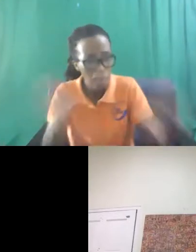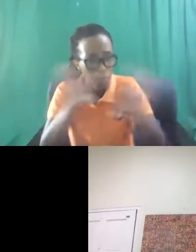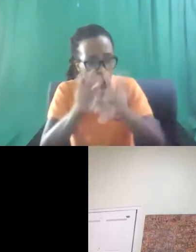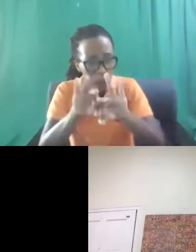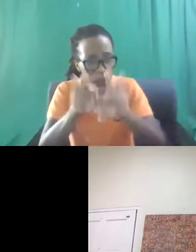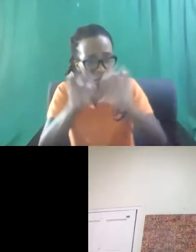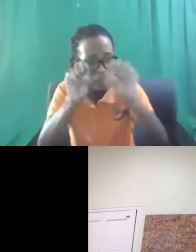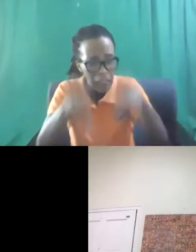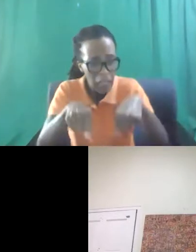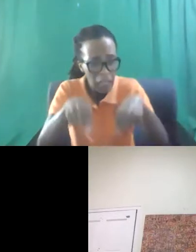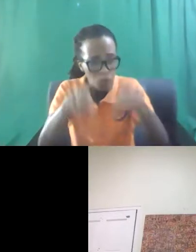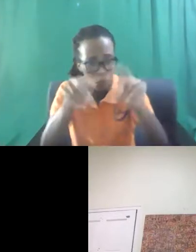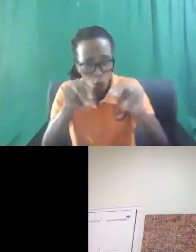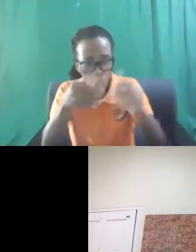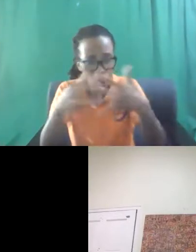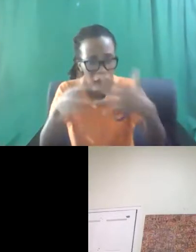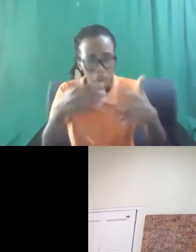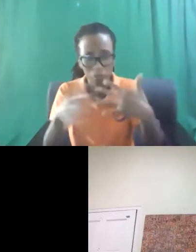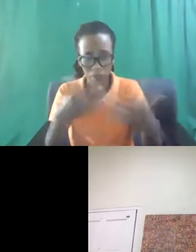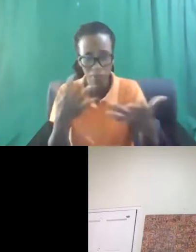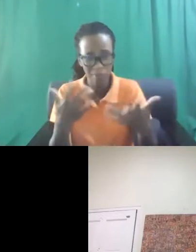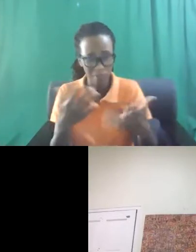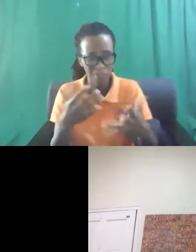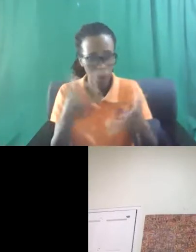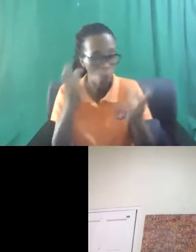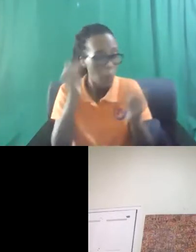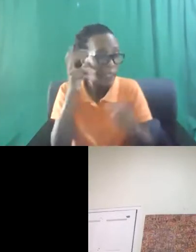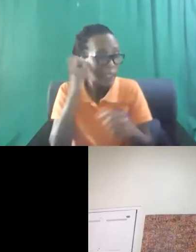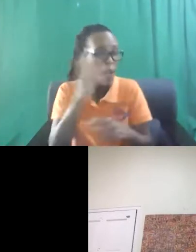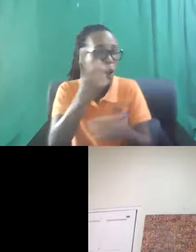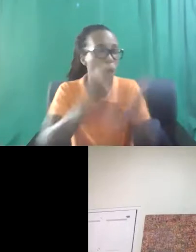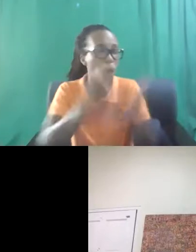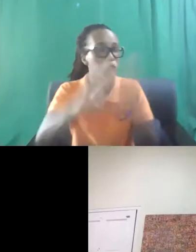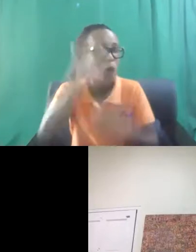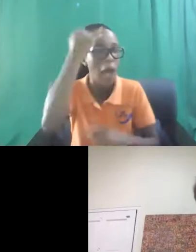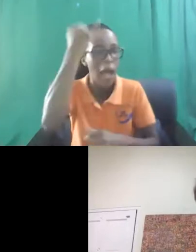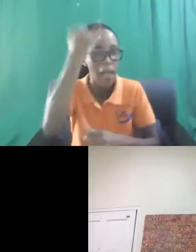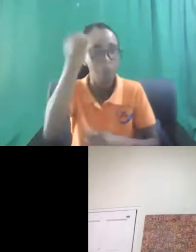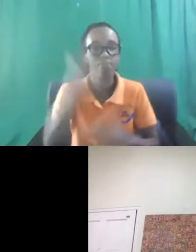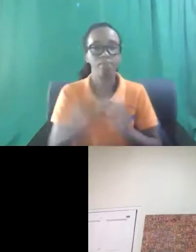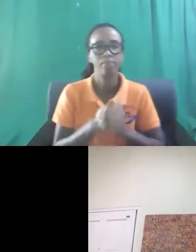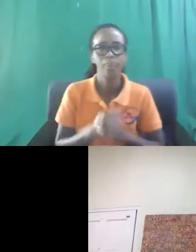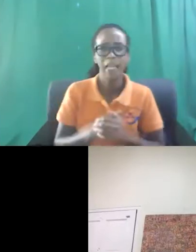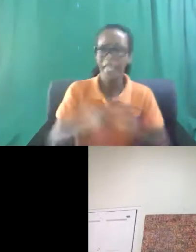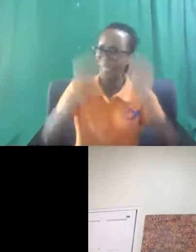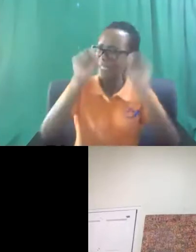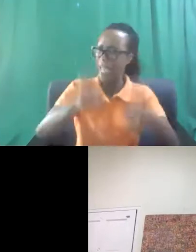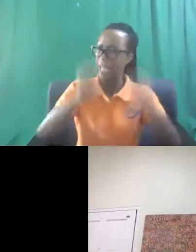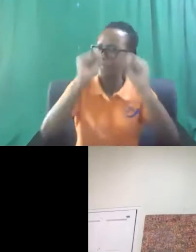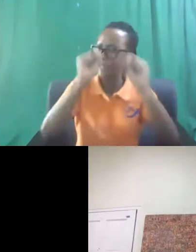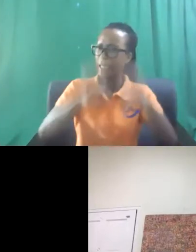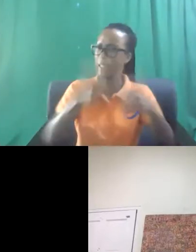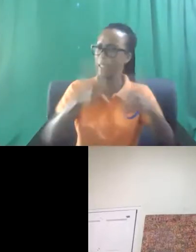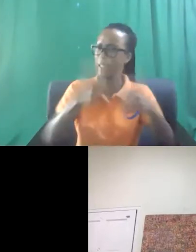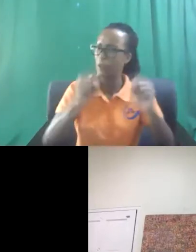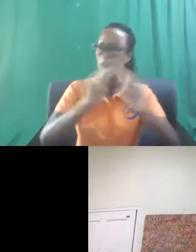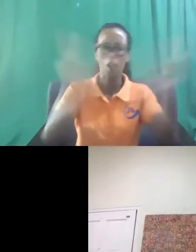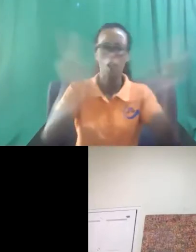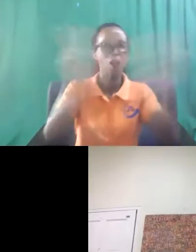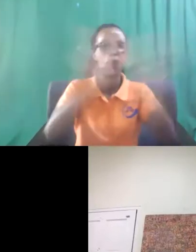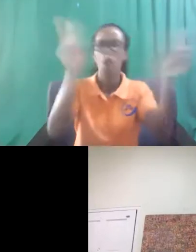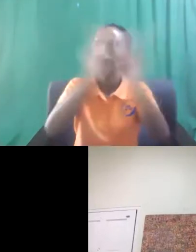mean, we can assume, but we'd like to hear from you. Well, of But course, it's the most important thing in the world,